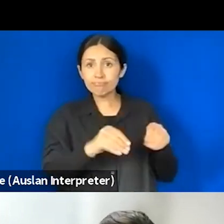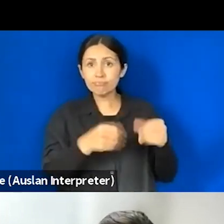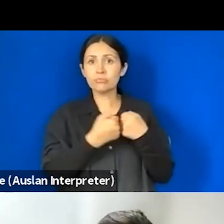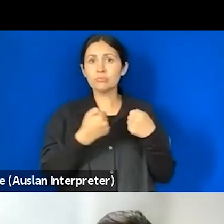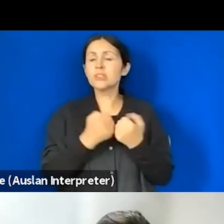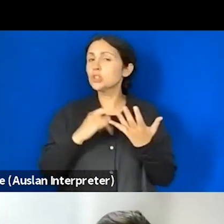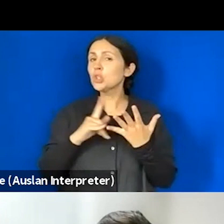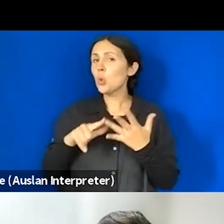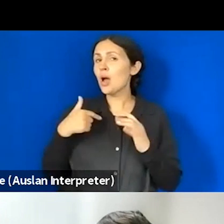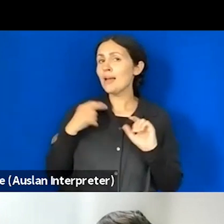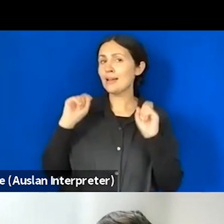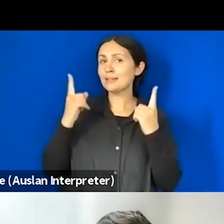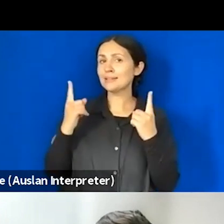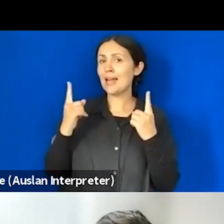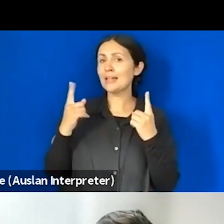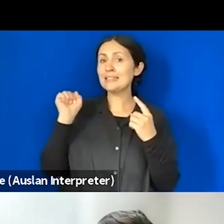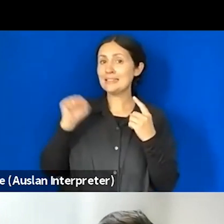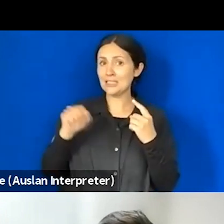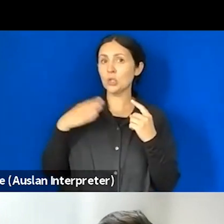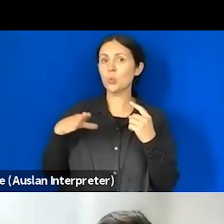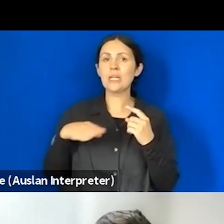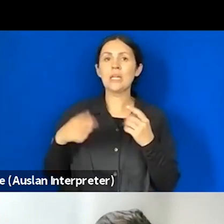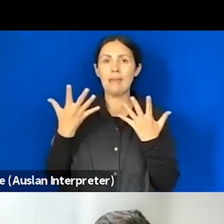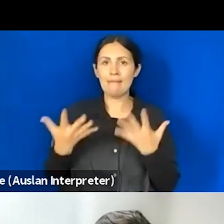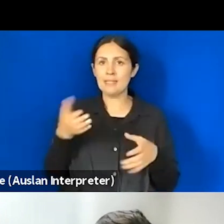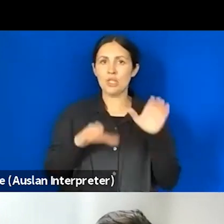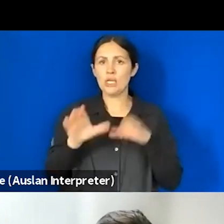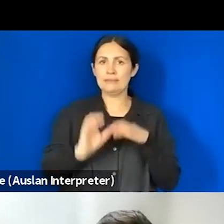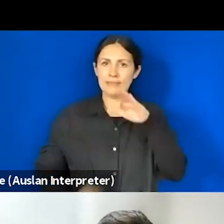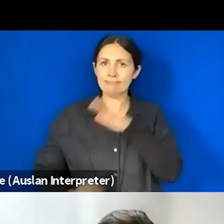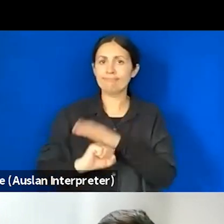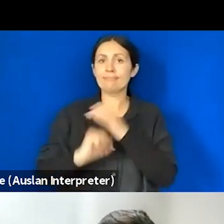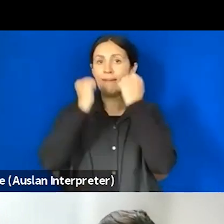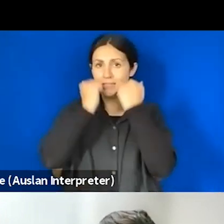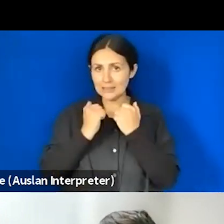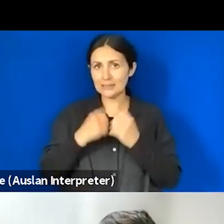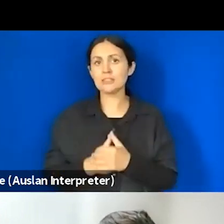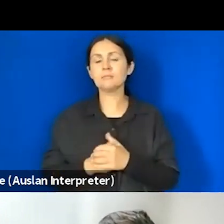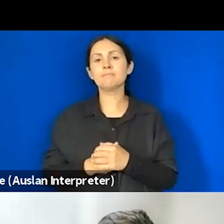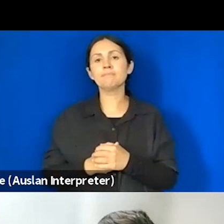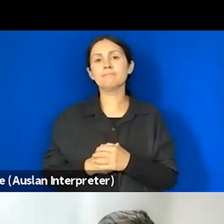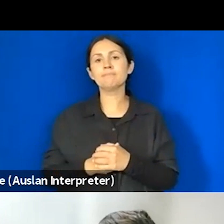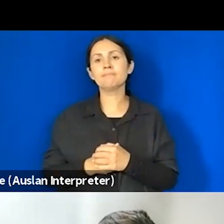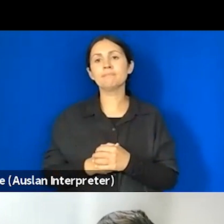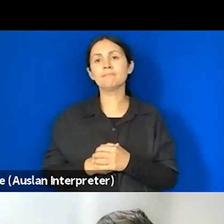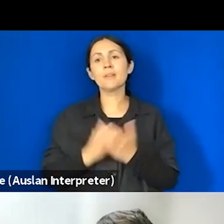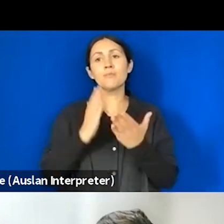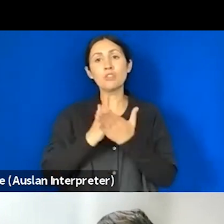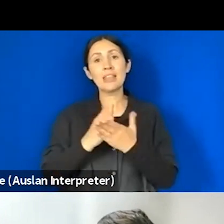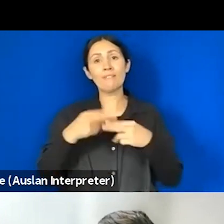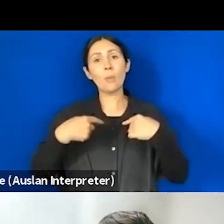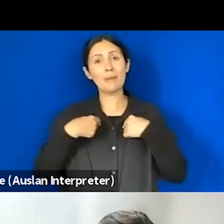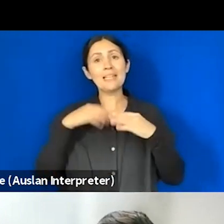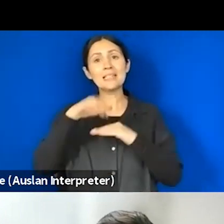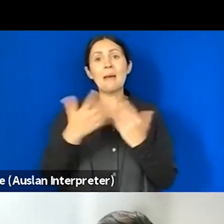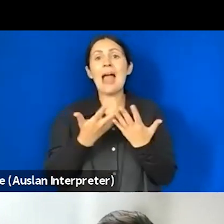for scientific rigor and so on. I think it's all about models of care for me and how treatment's